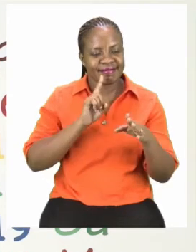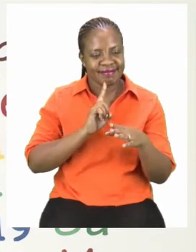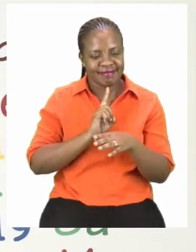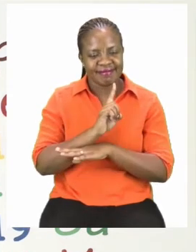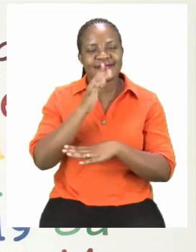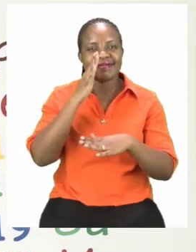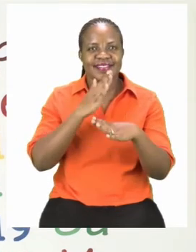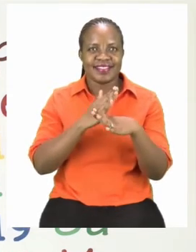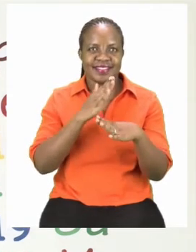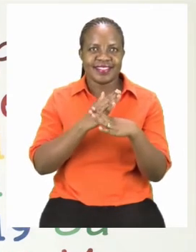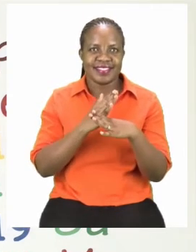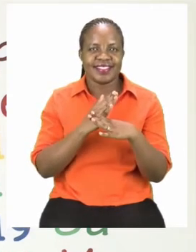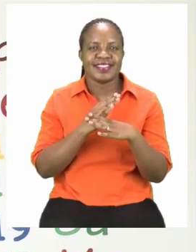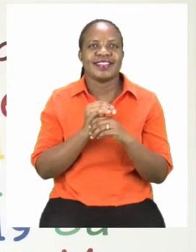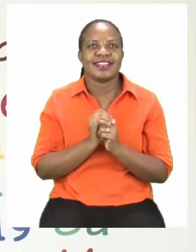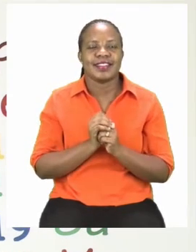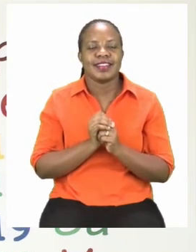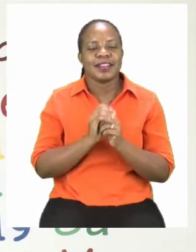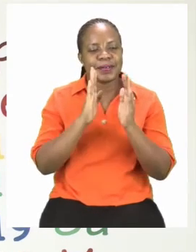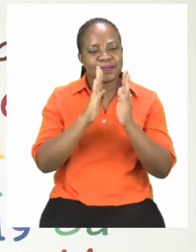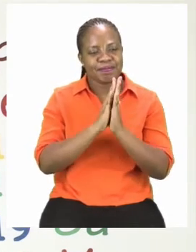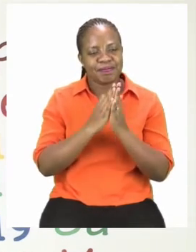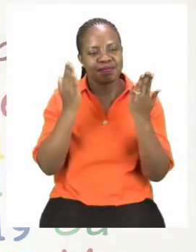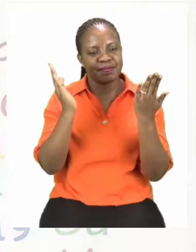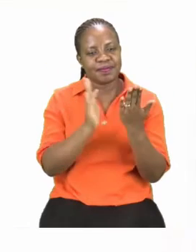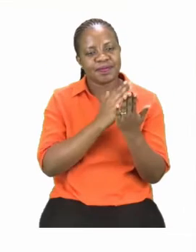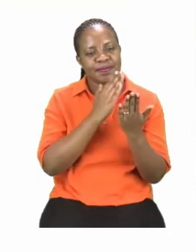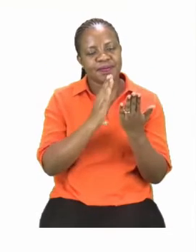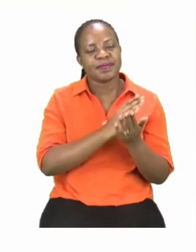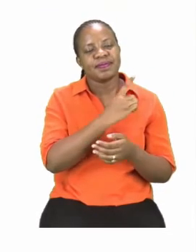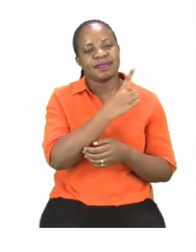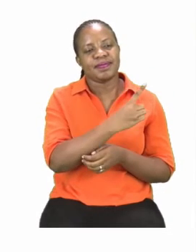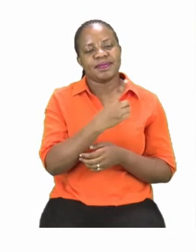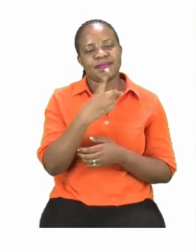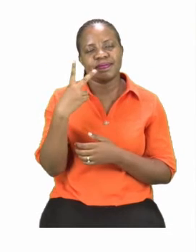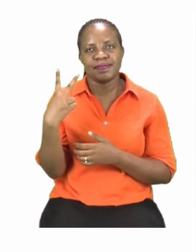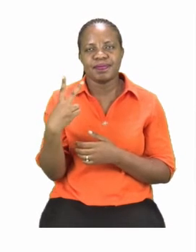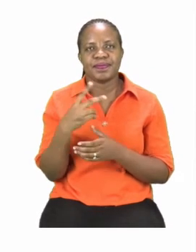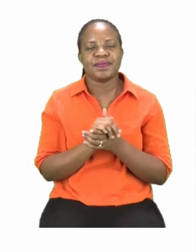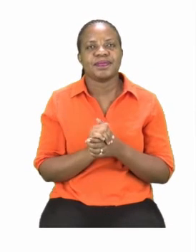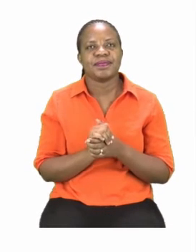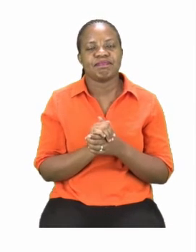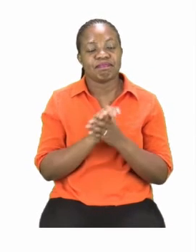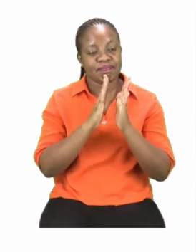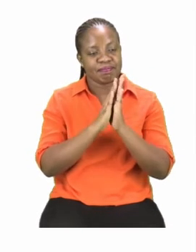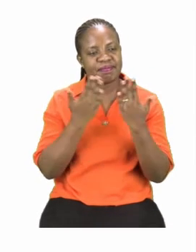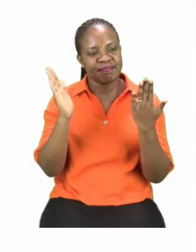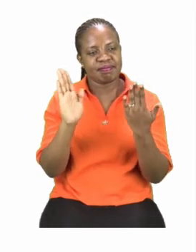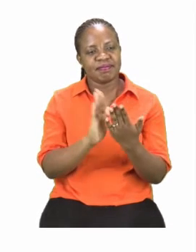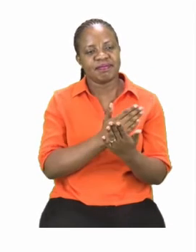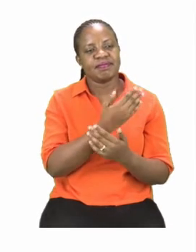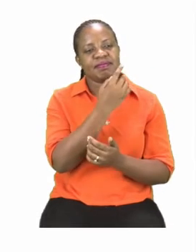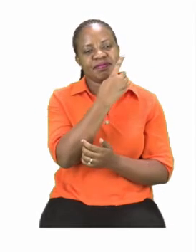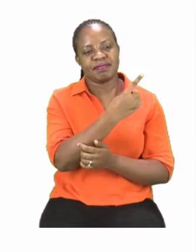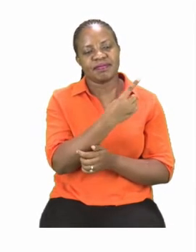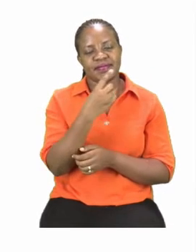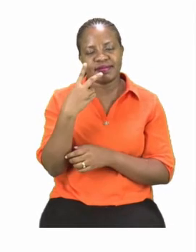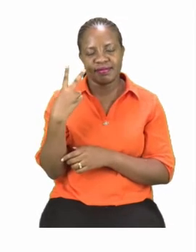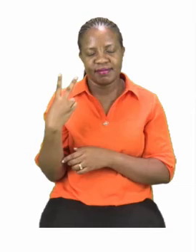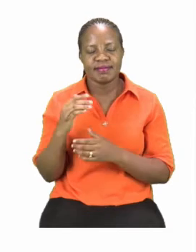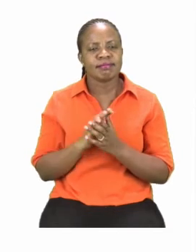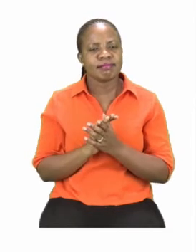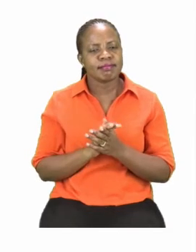our, or your? Remember, we have they have a